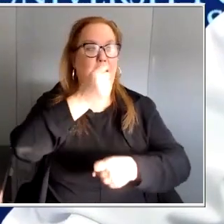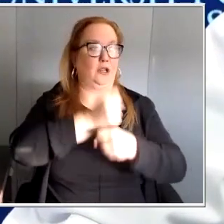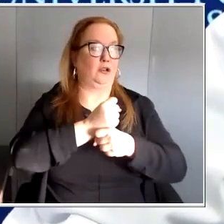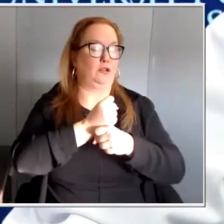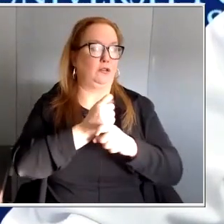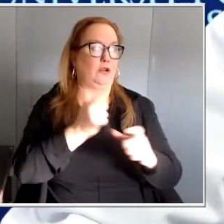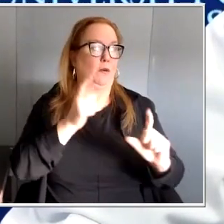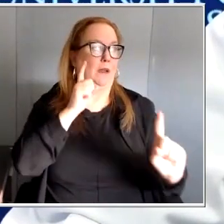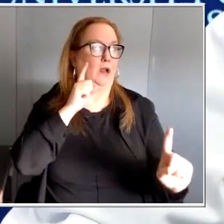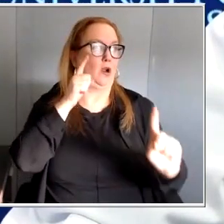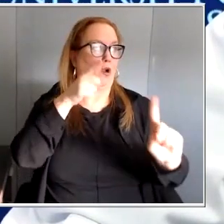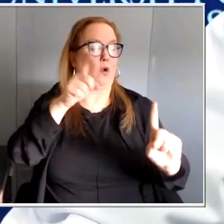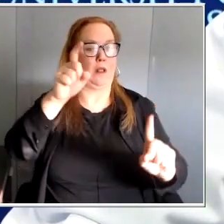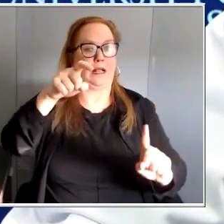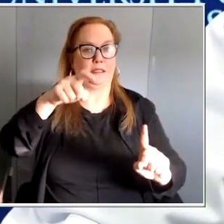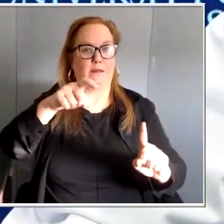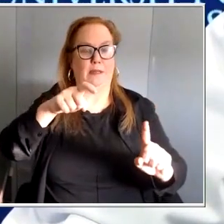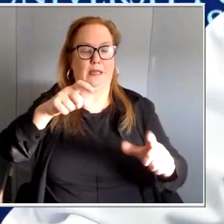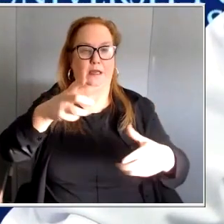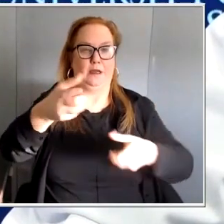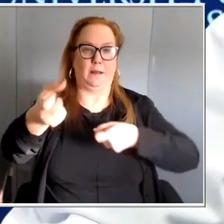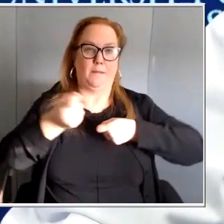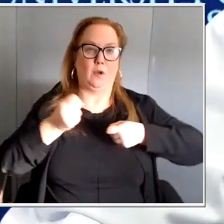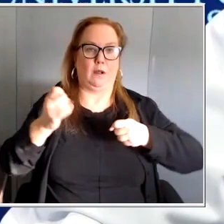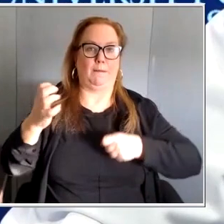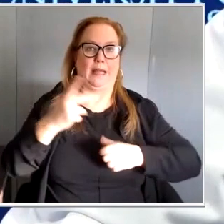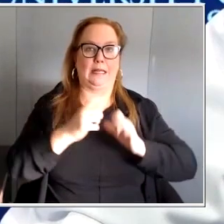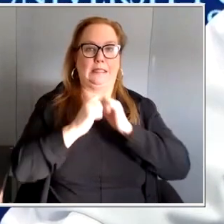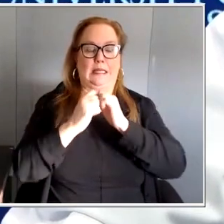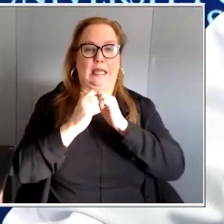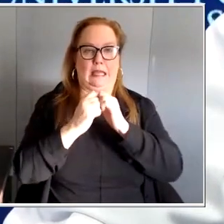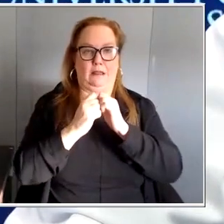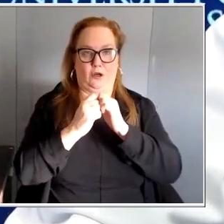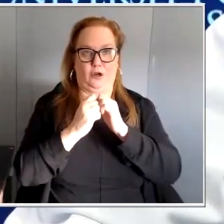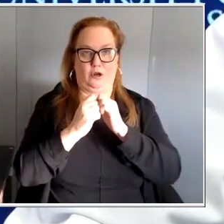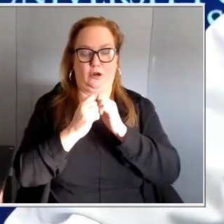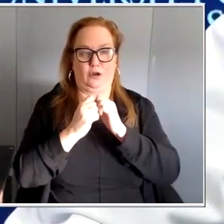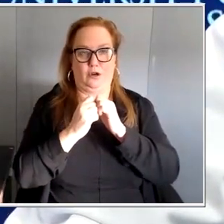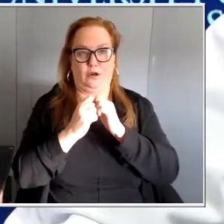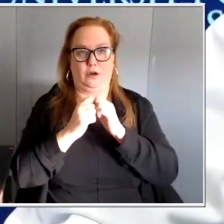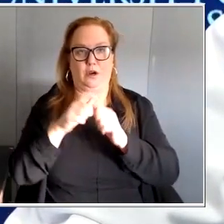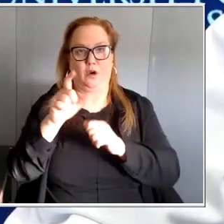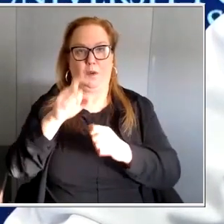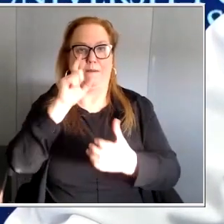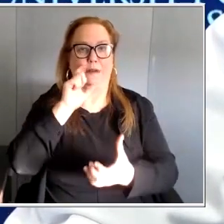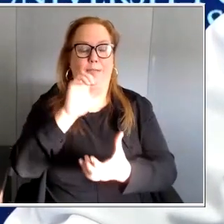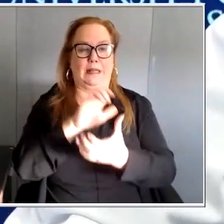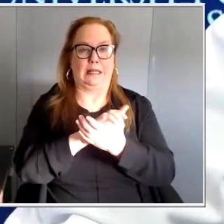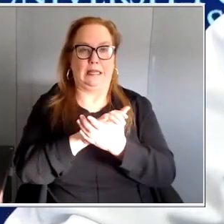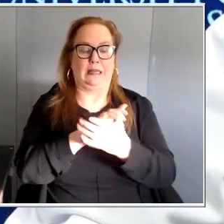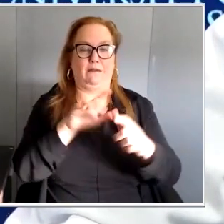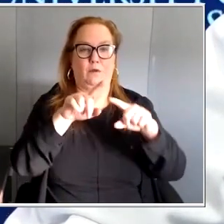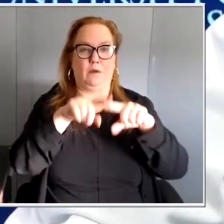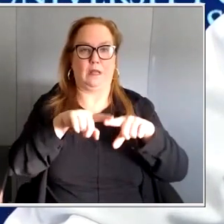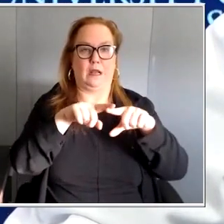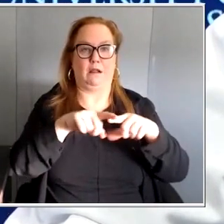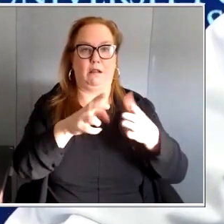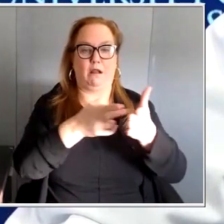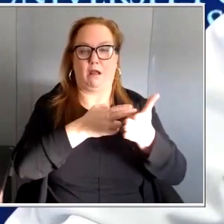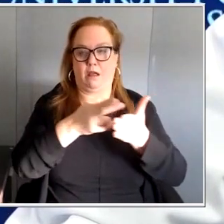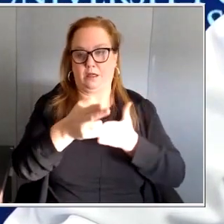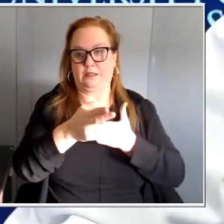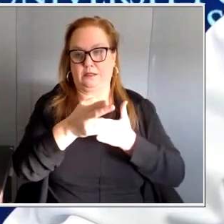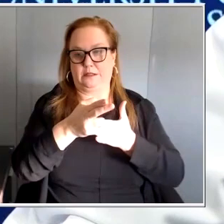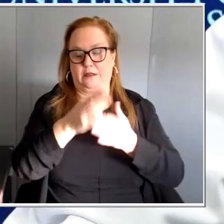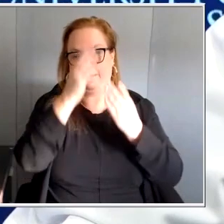goal has to be to pull ourselves back together. But to do that, we have to believe in reliable, honest sources of